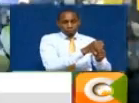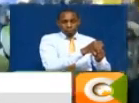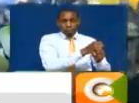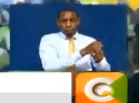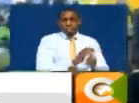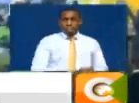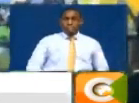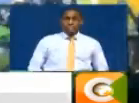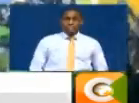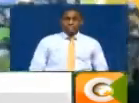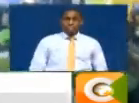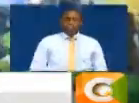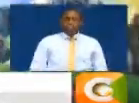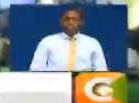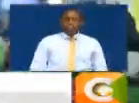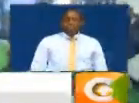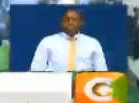Party.